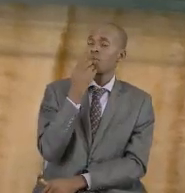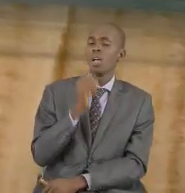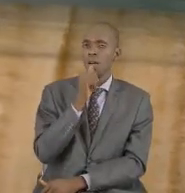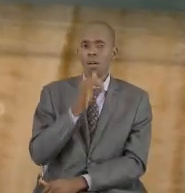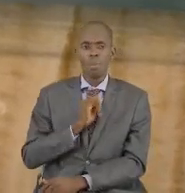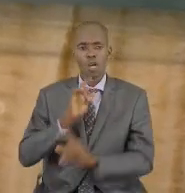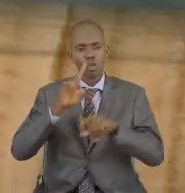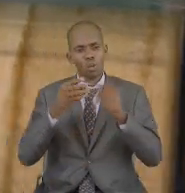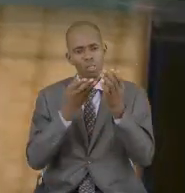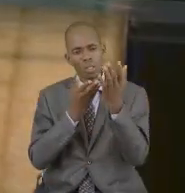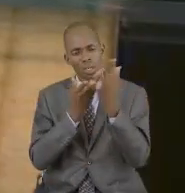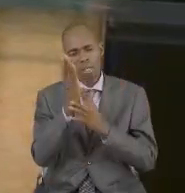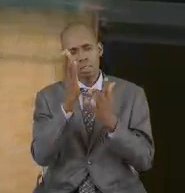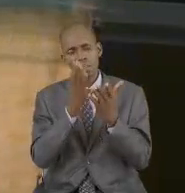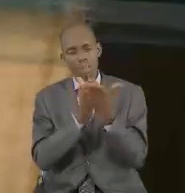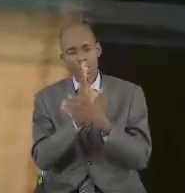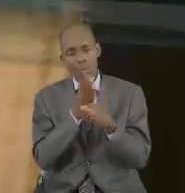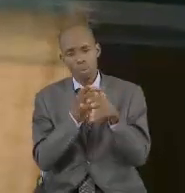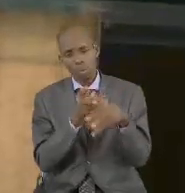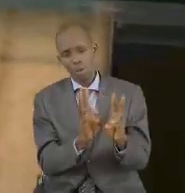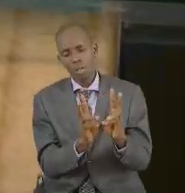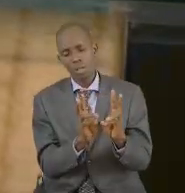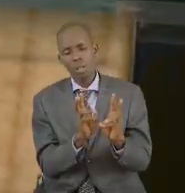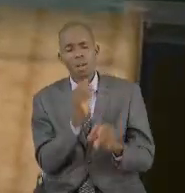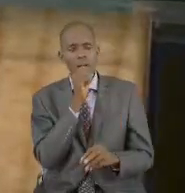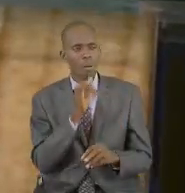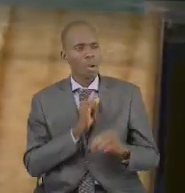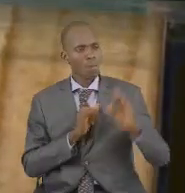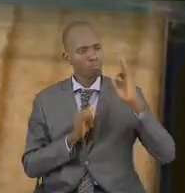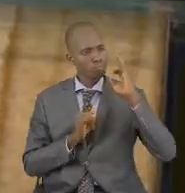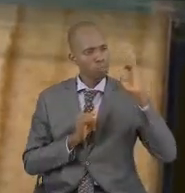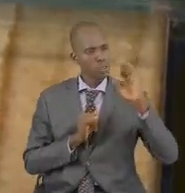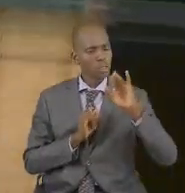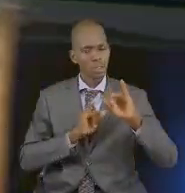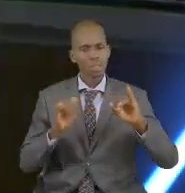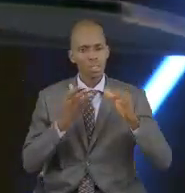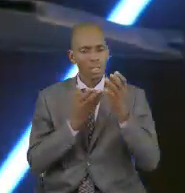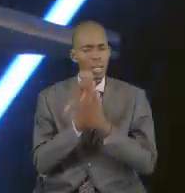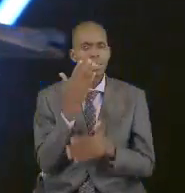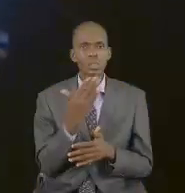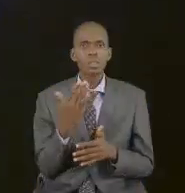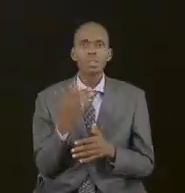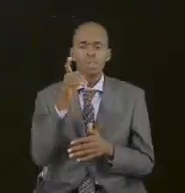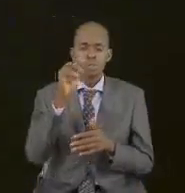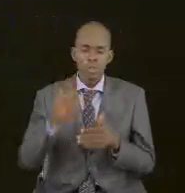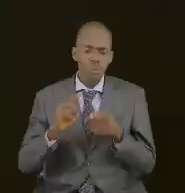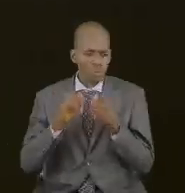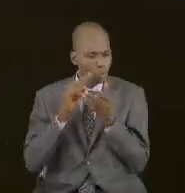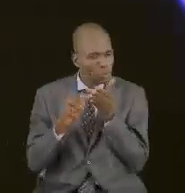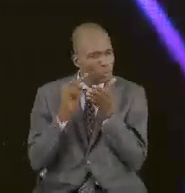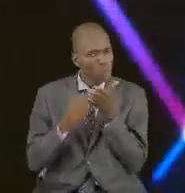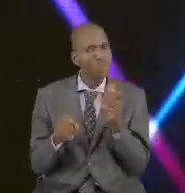direction? Am I preaching the right thing? He consoles. And if in your life you are